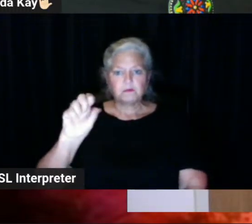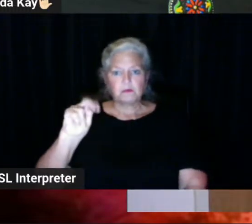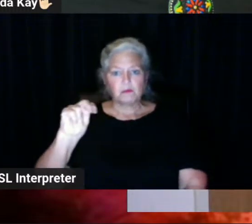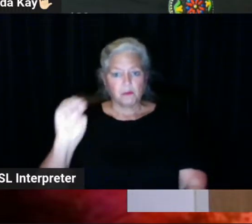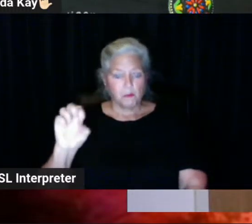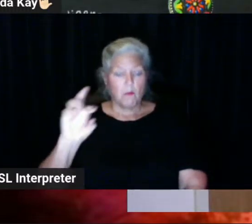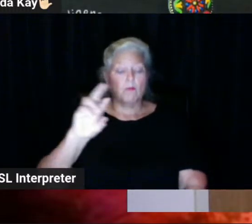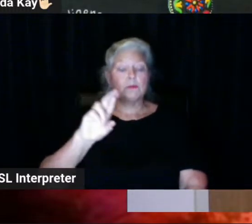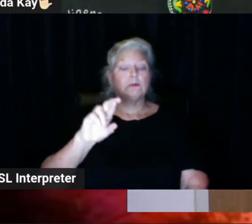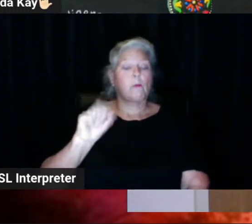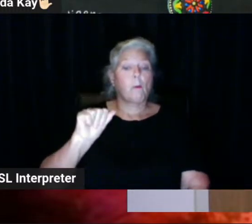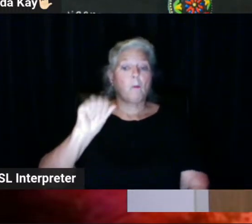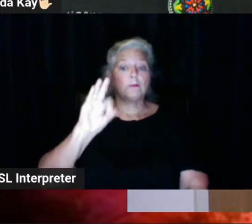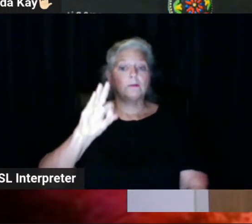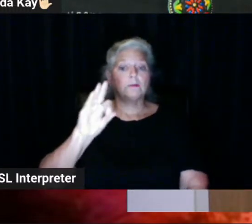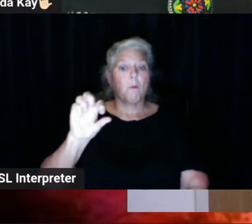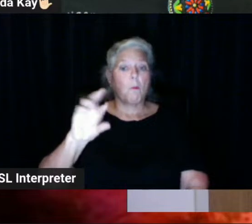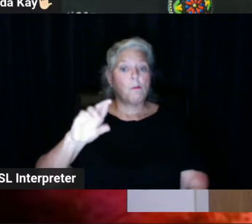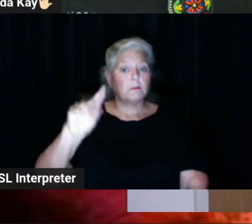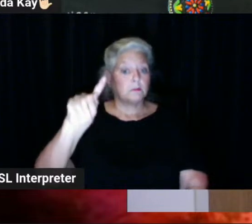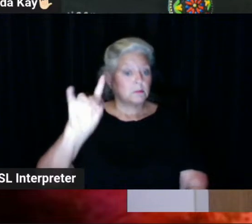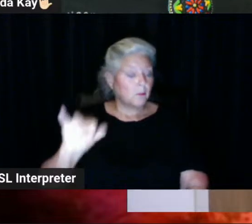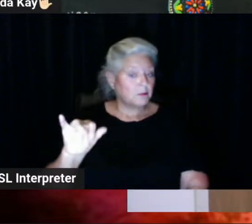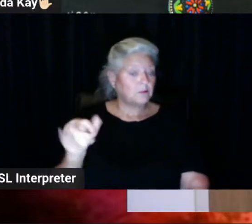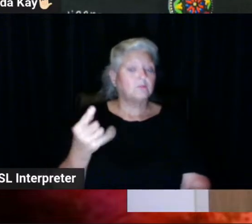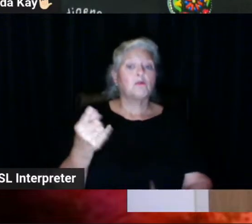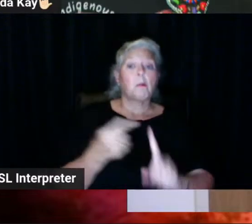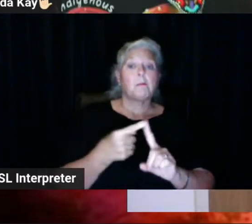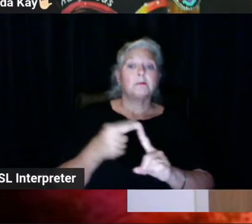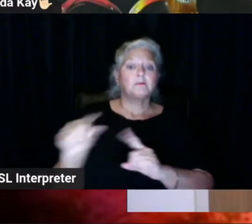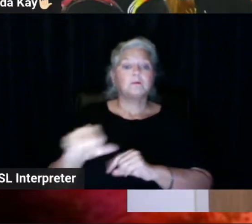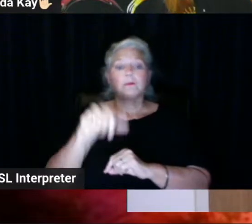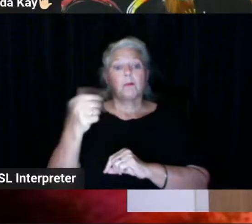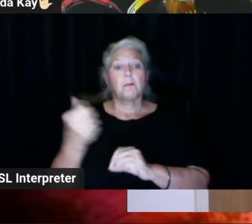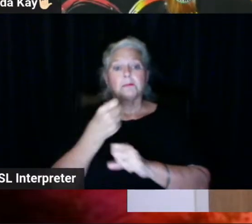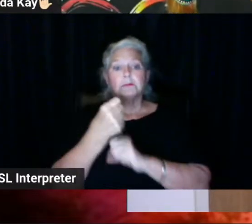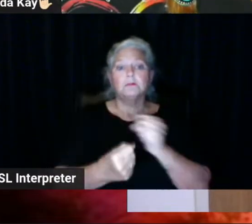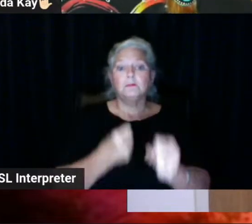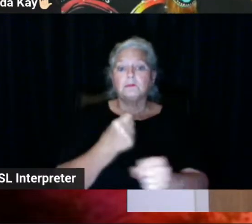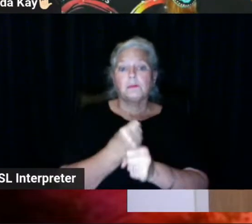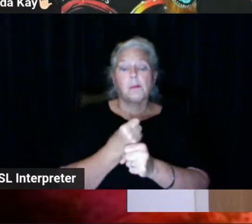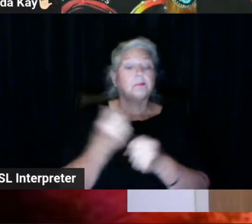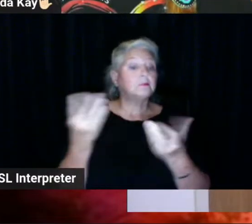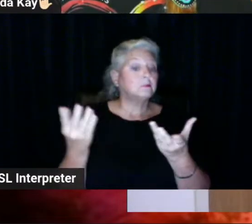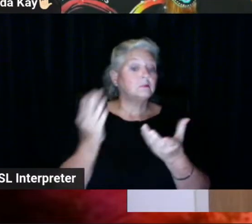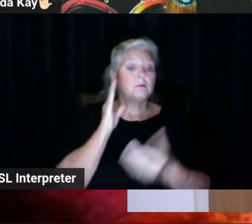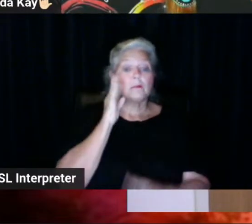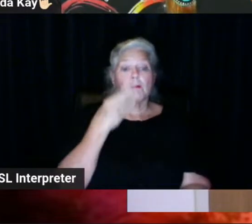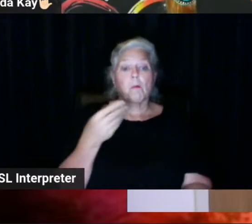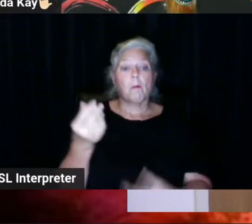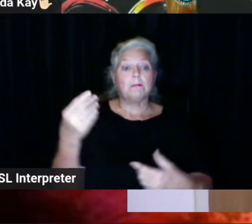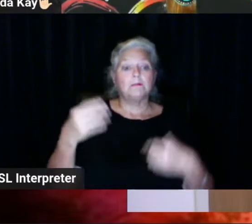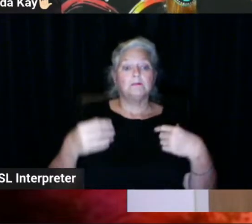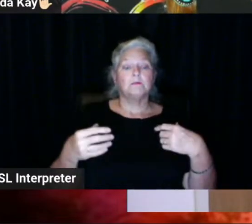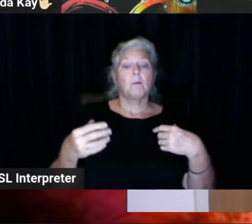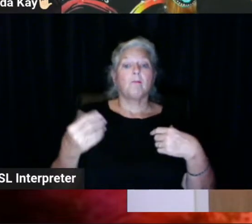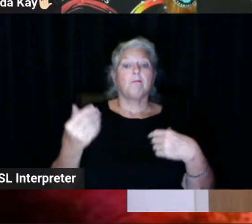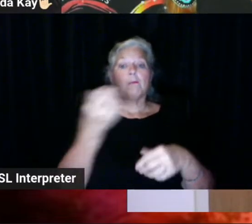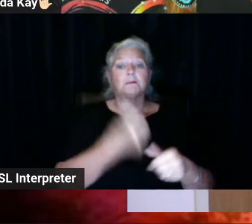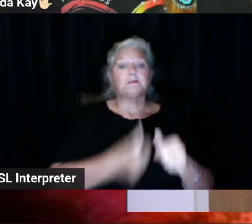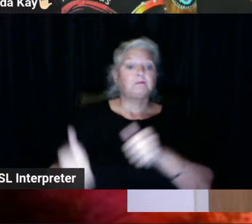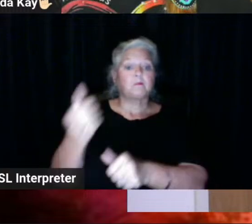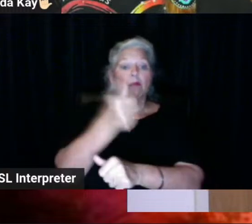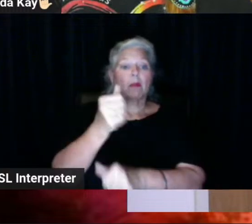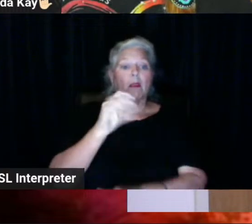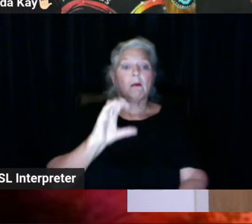her performance one-on-one, or was it done as a group? Does the chief recognize the missteps that have occurred in the Canton Police